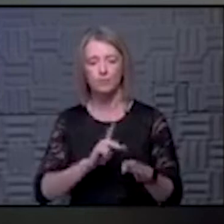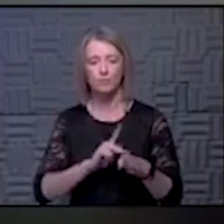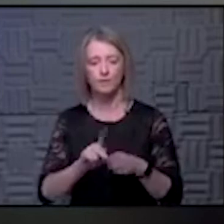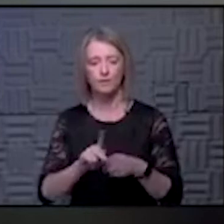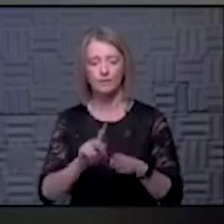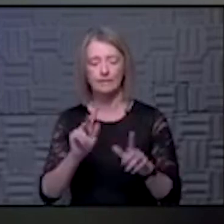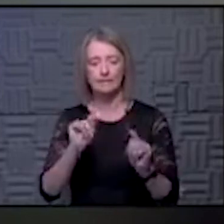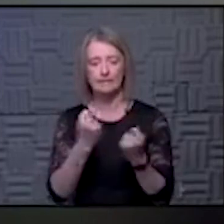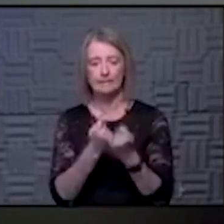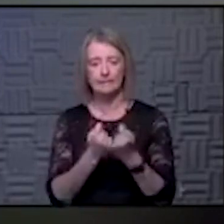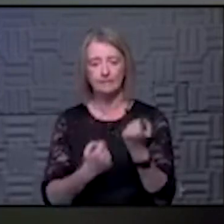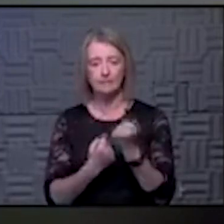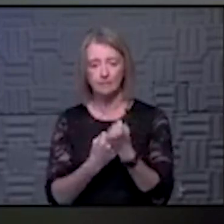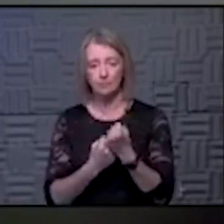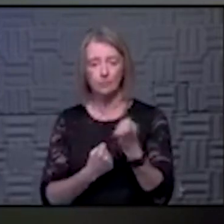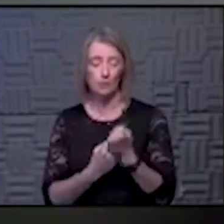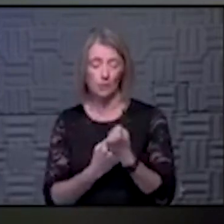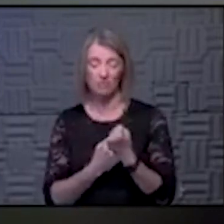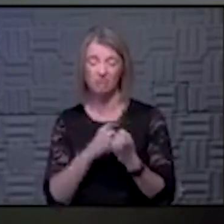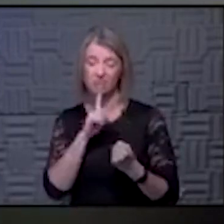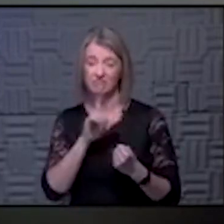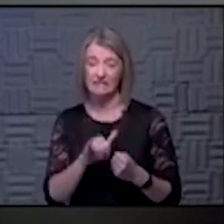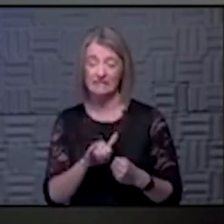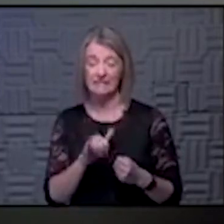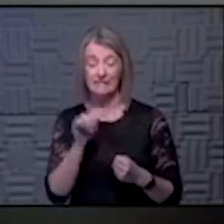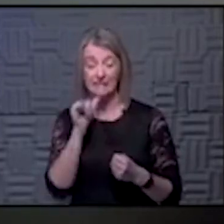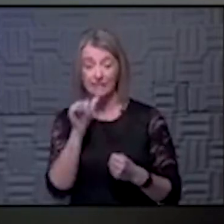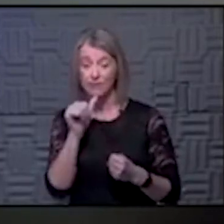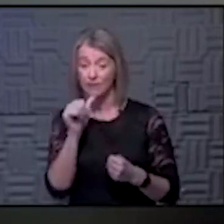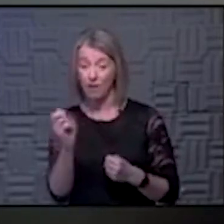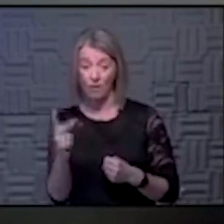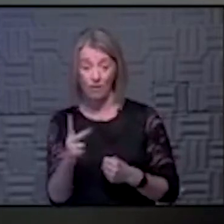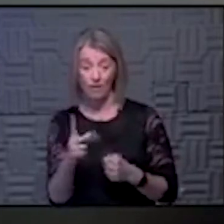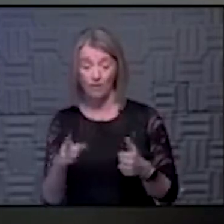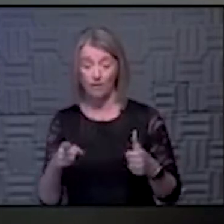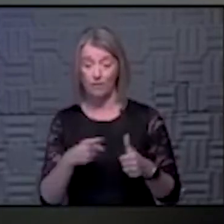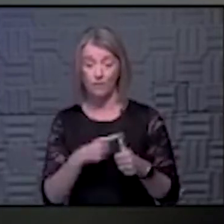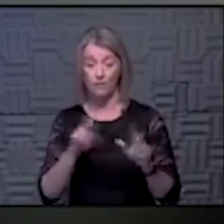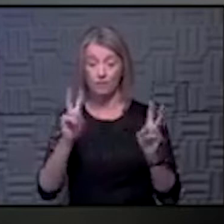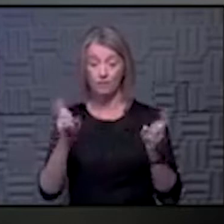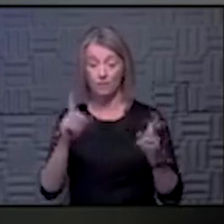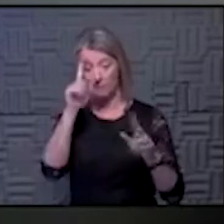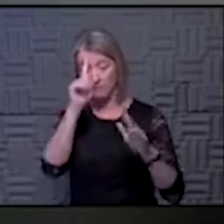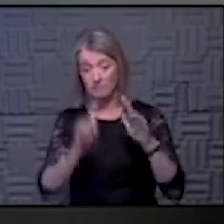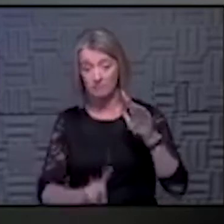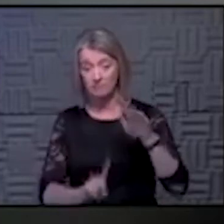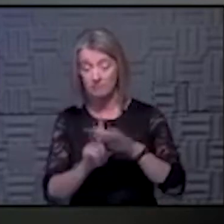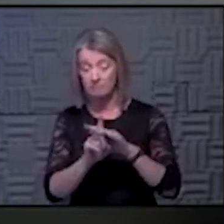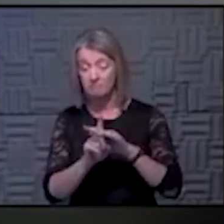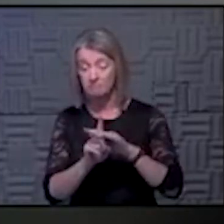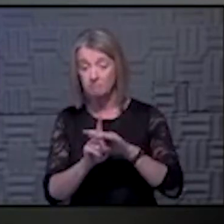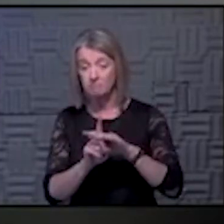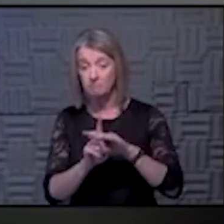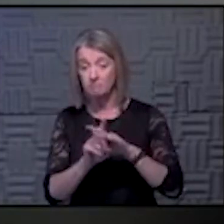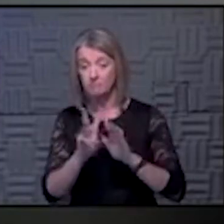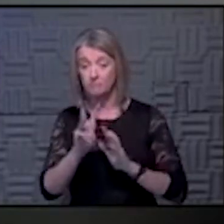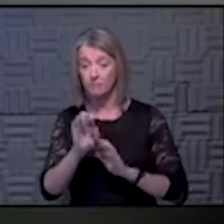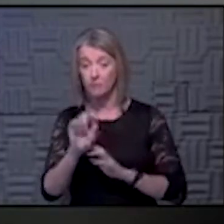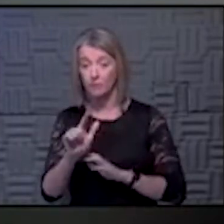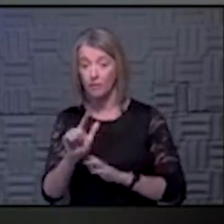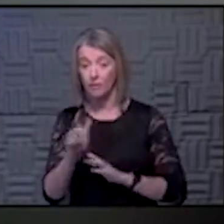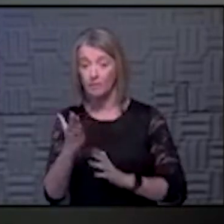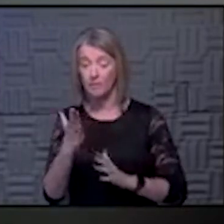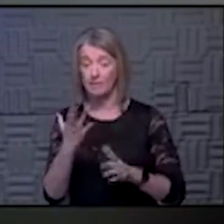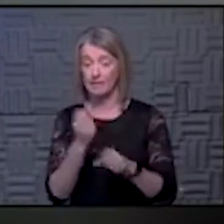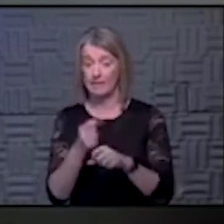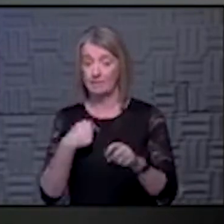sport. And so if you aren't okay, then the first thought that comes to our mind is, well, you might get me